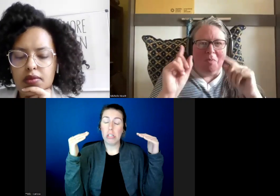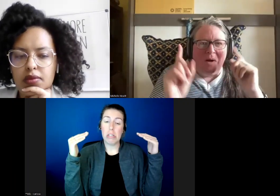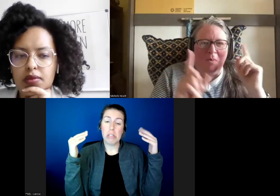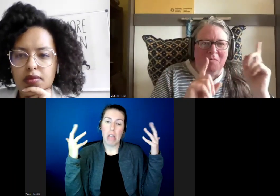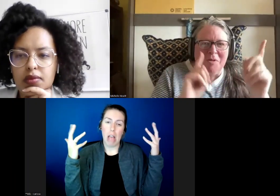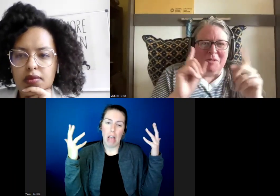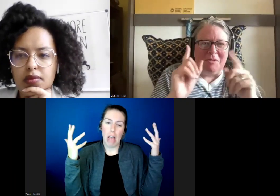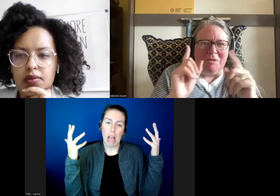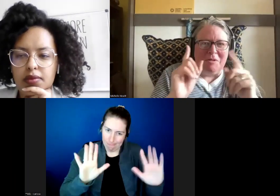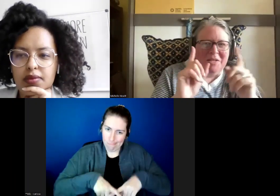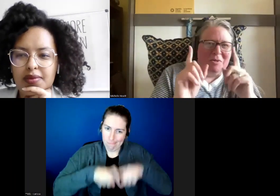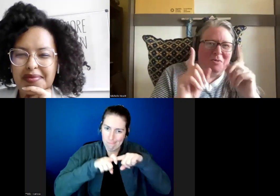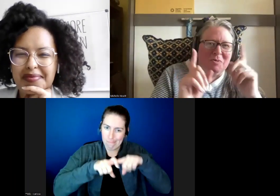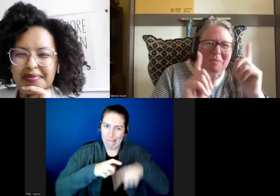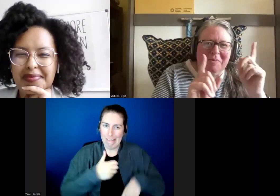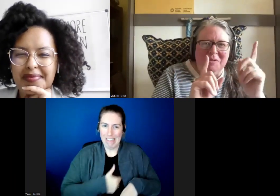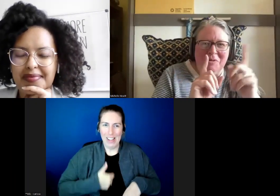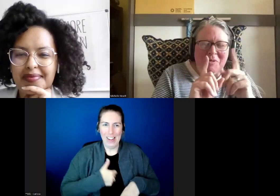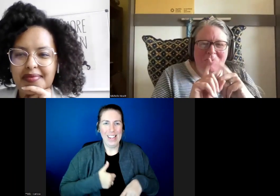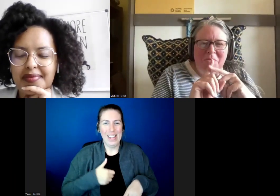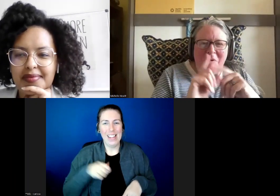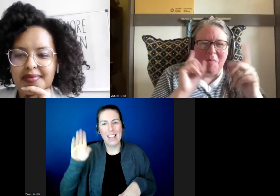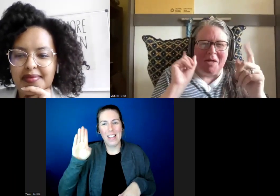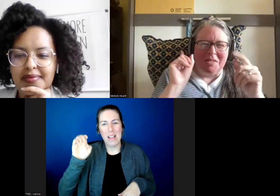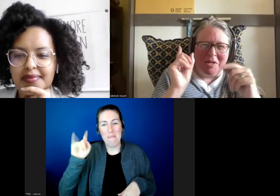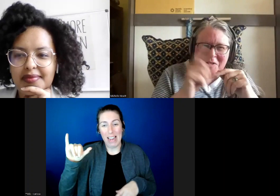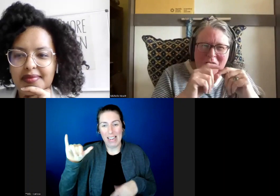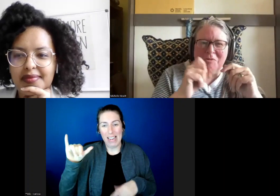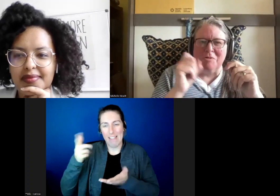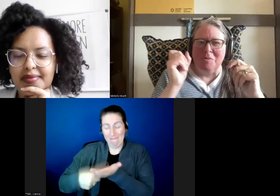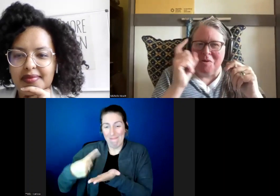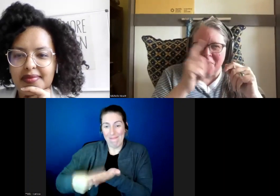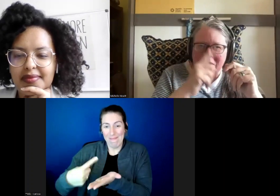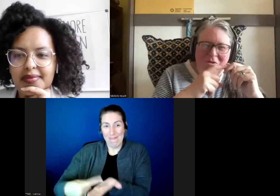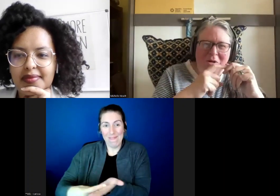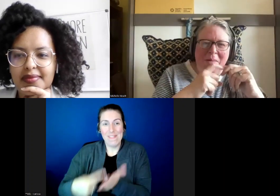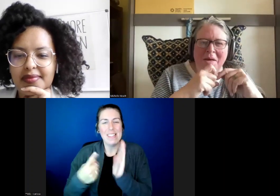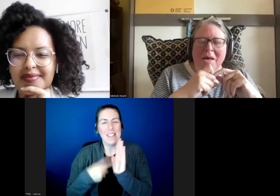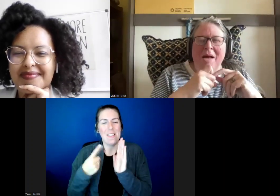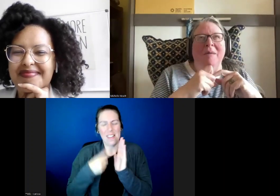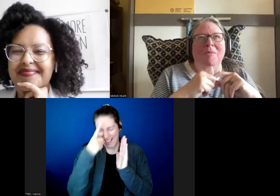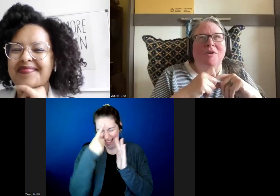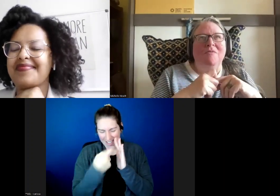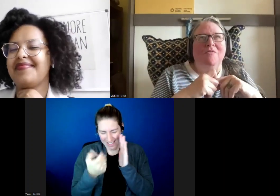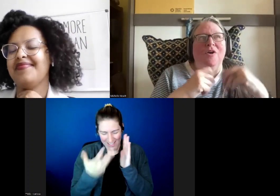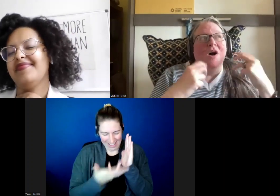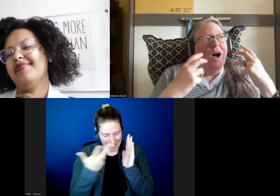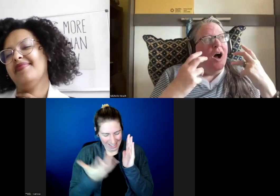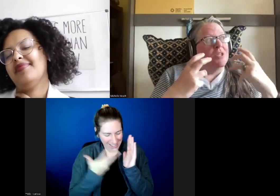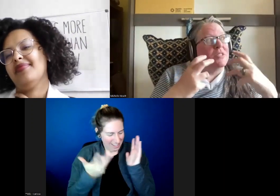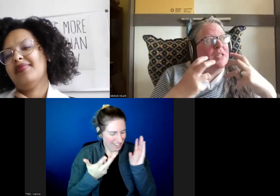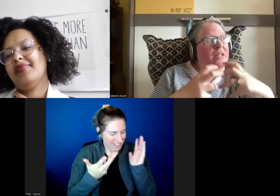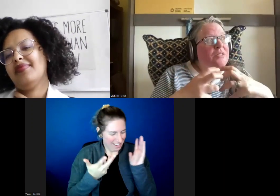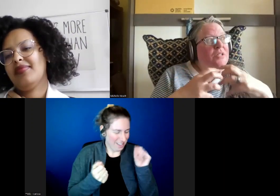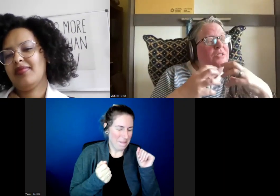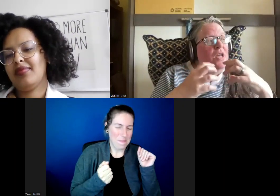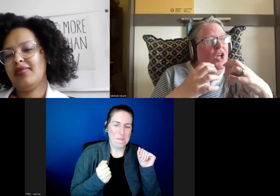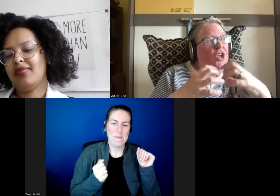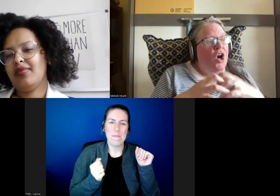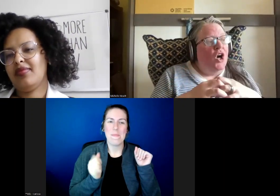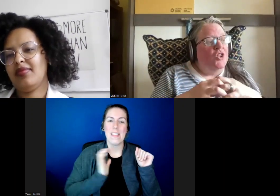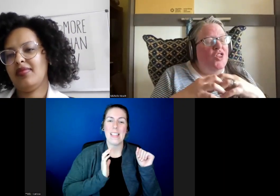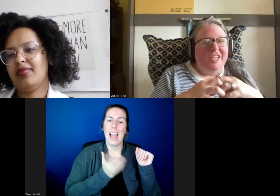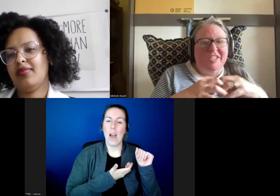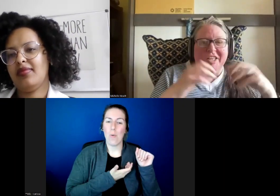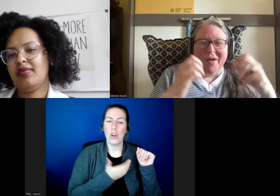I get to a point where we've been, Bety knows we've been talking to a point where I start to lose the words I'm looking for. Our standards